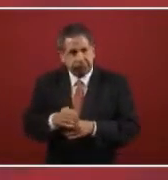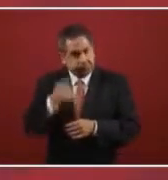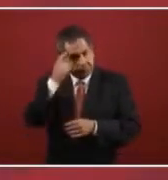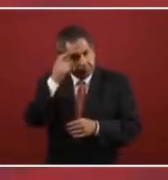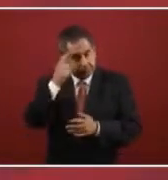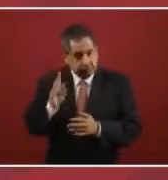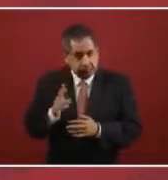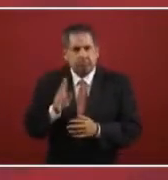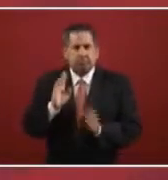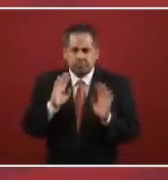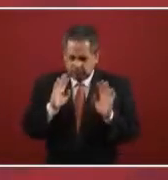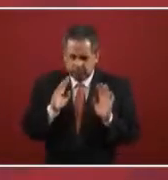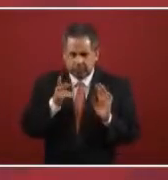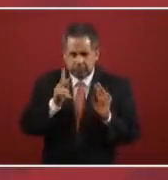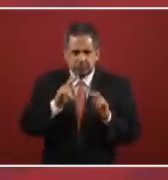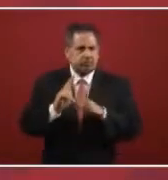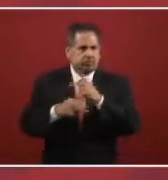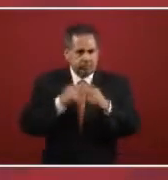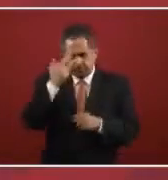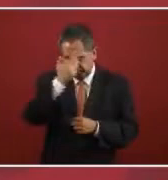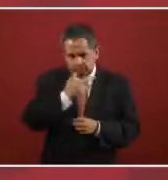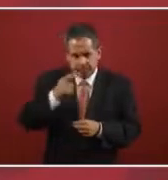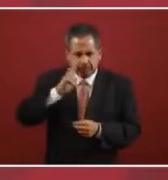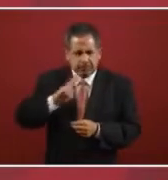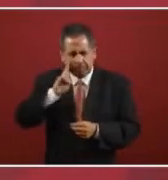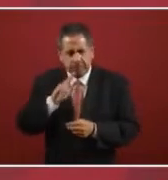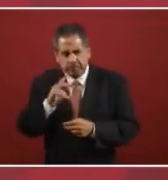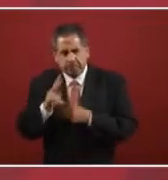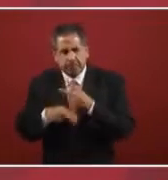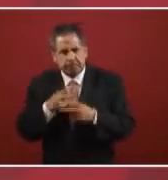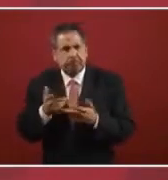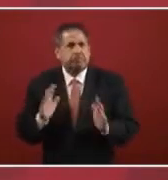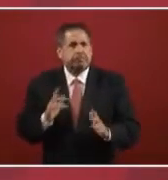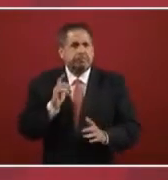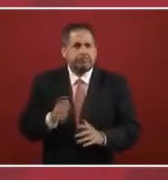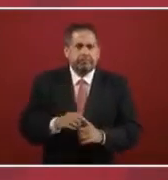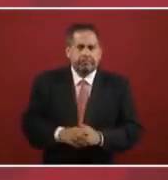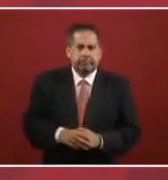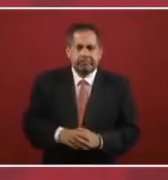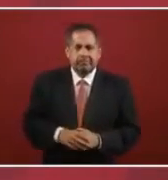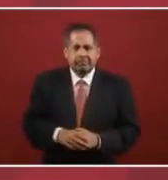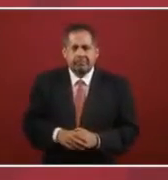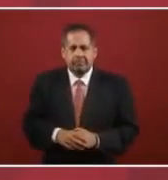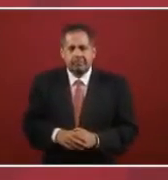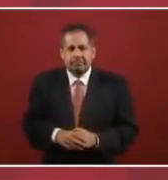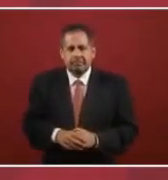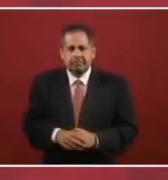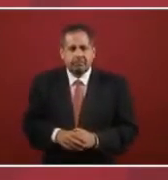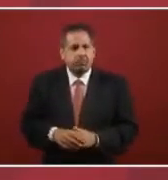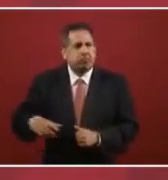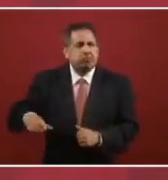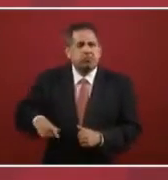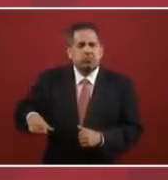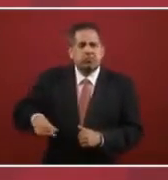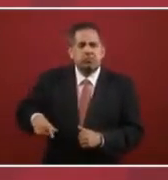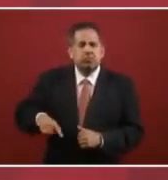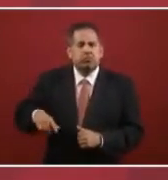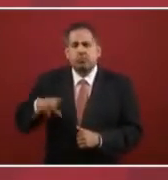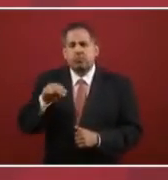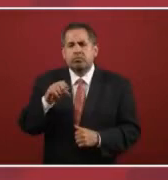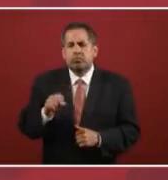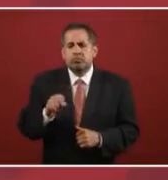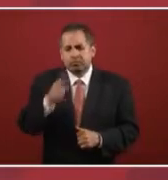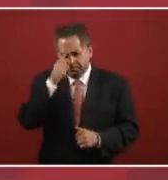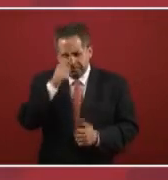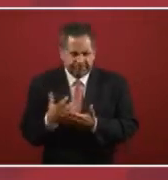principles. Pero de todas maneras But in vamos any case, a revisar. we'll review that. El gobierno no es The para